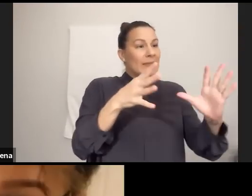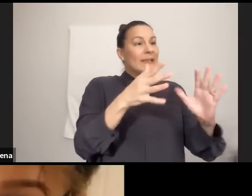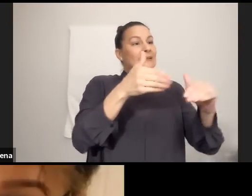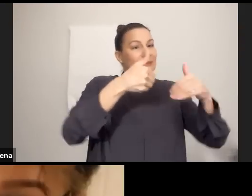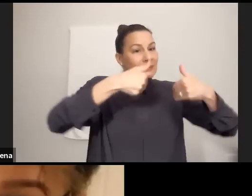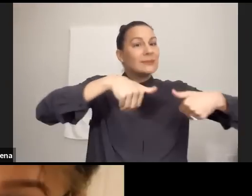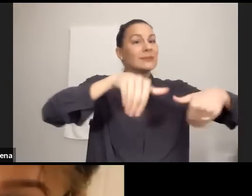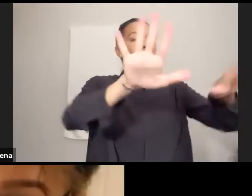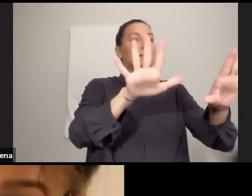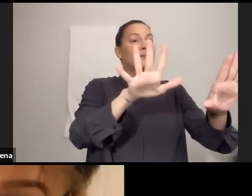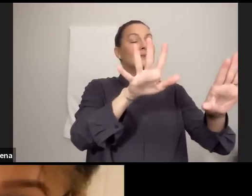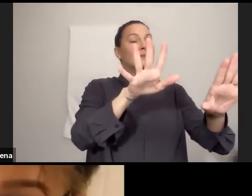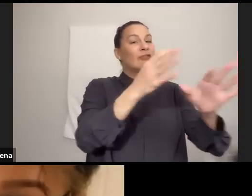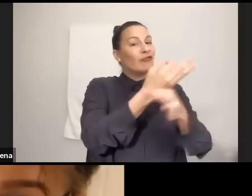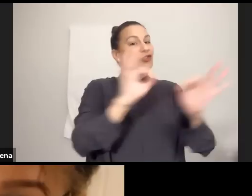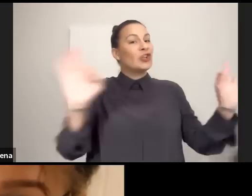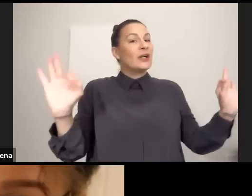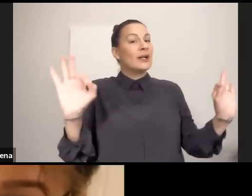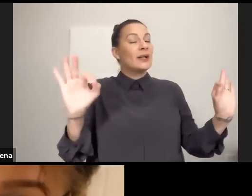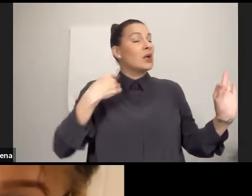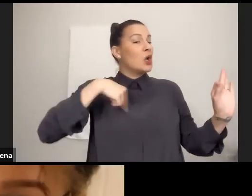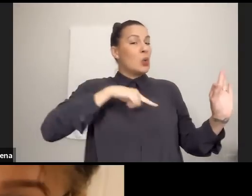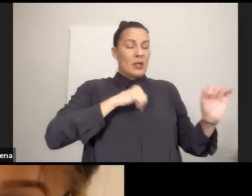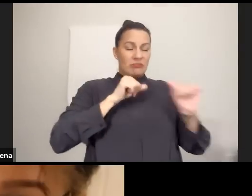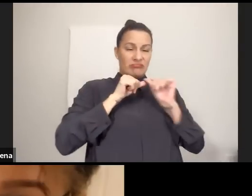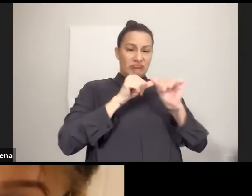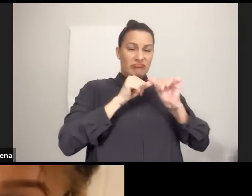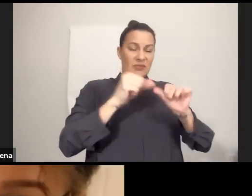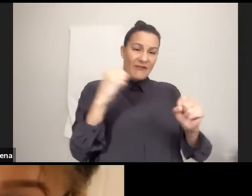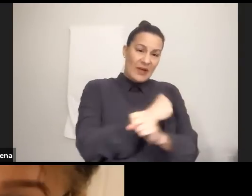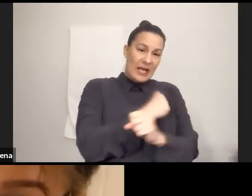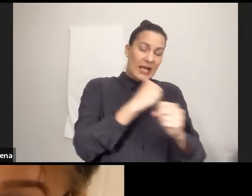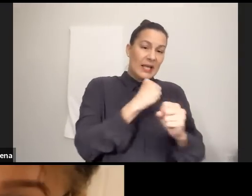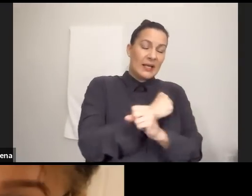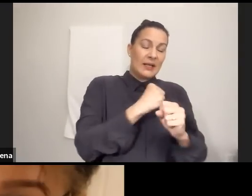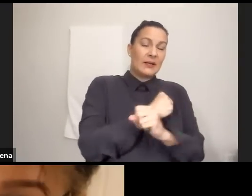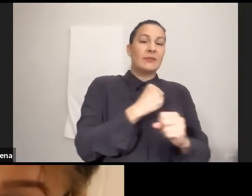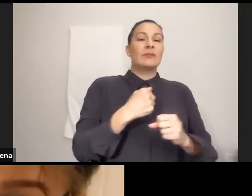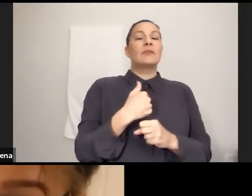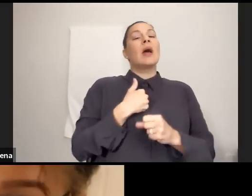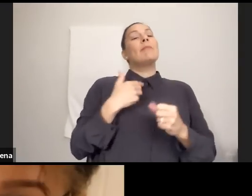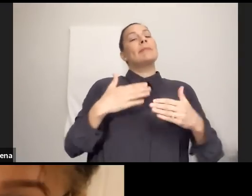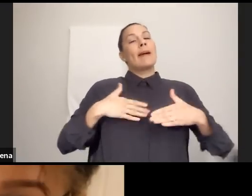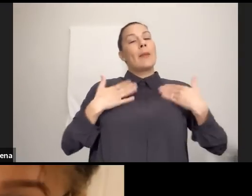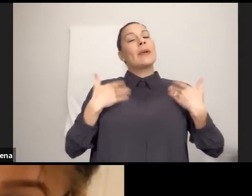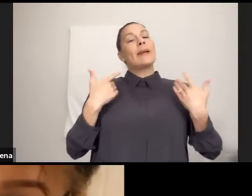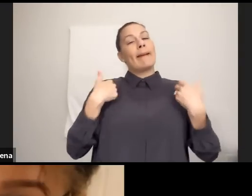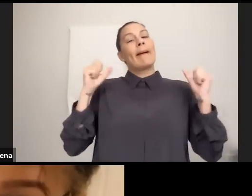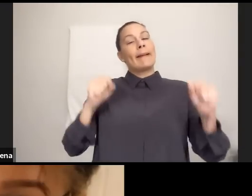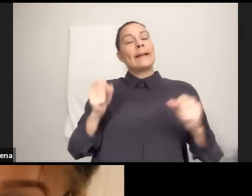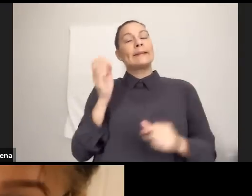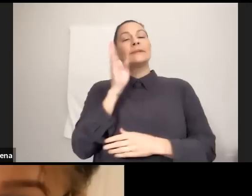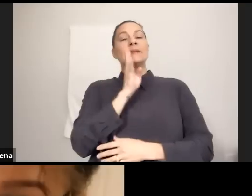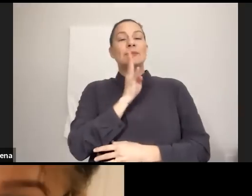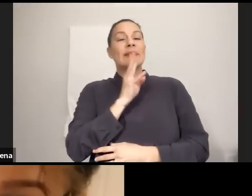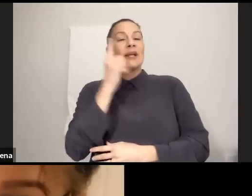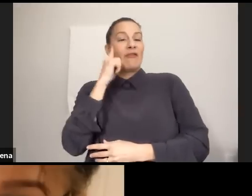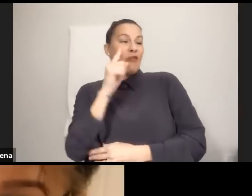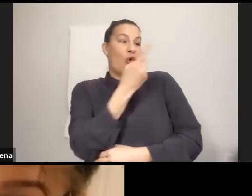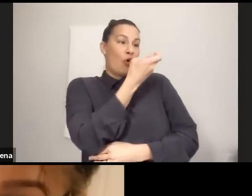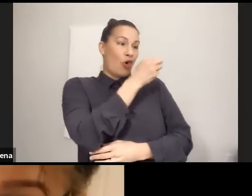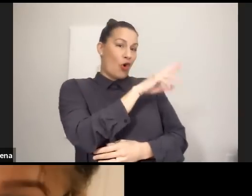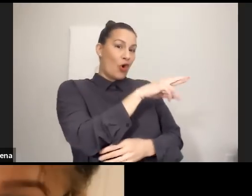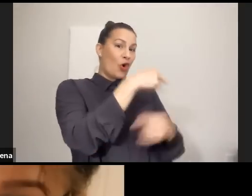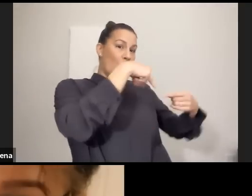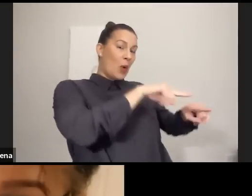fighting. I'm thankful to be able to bring Alicia's words and spirit into this space too. Thank y'all for inviting incarcerated